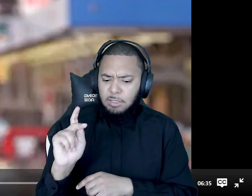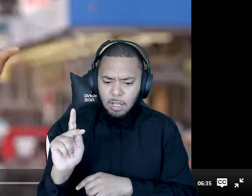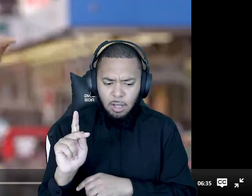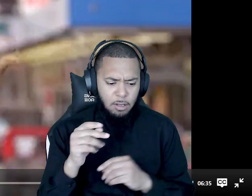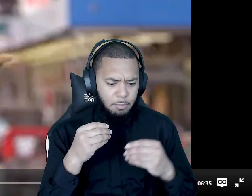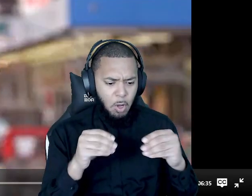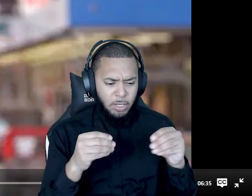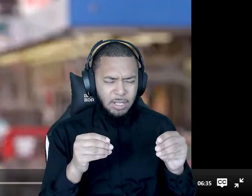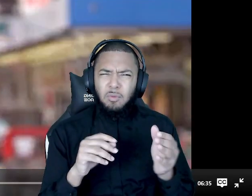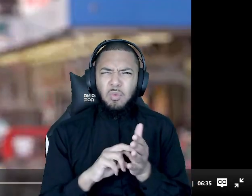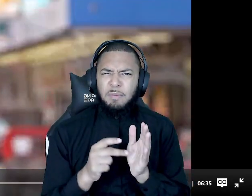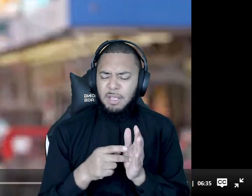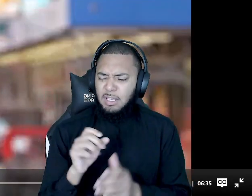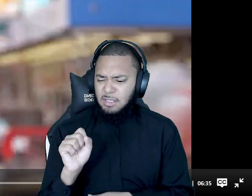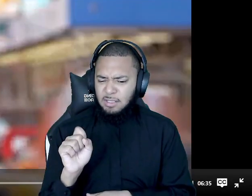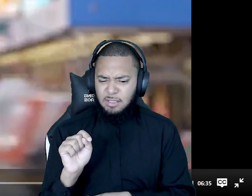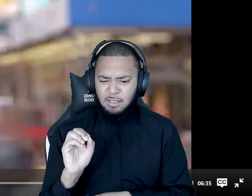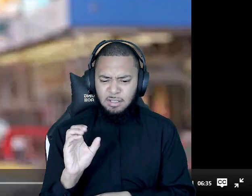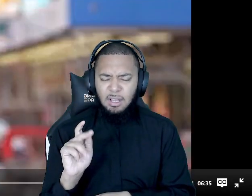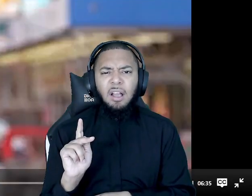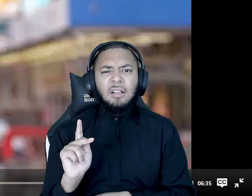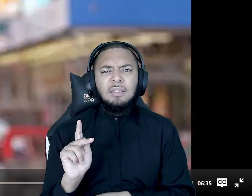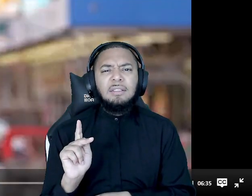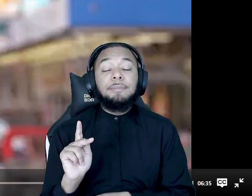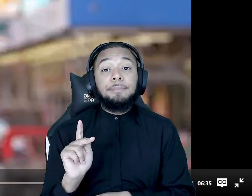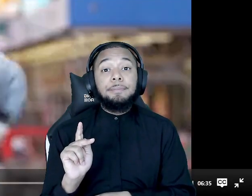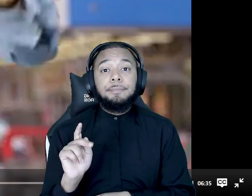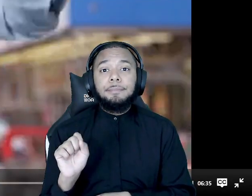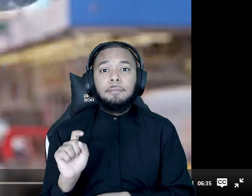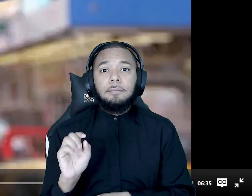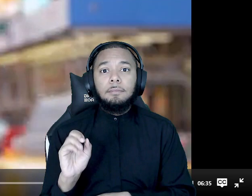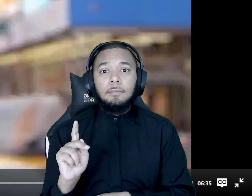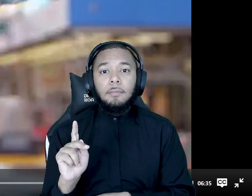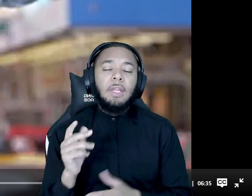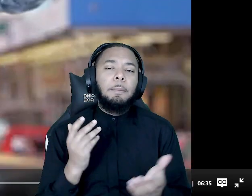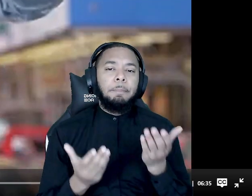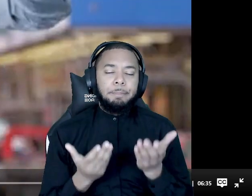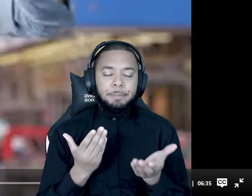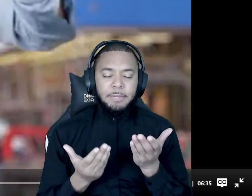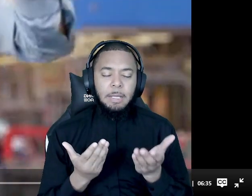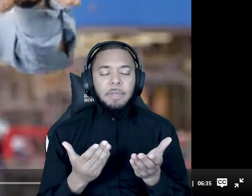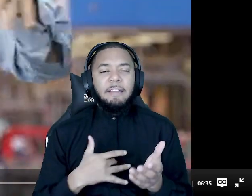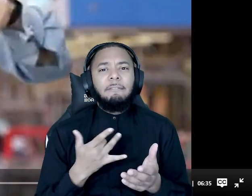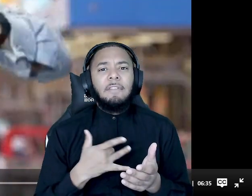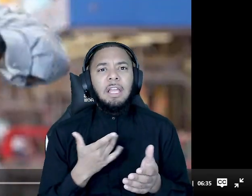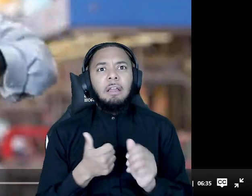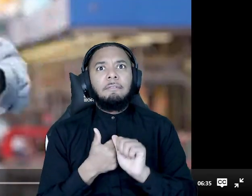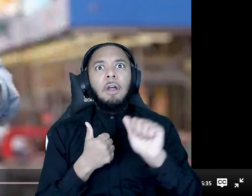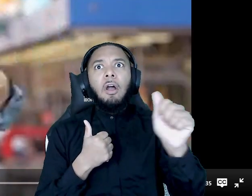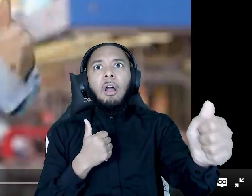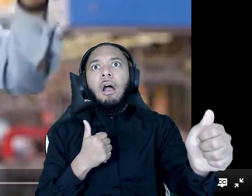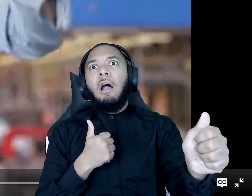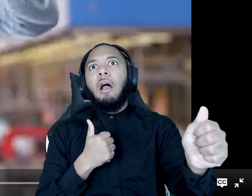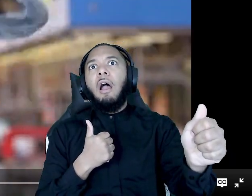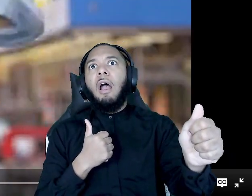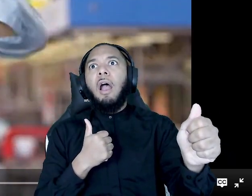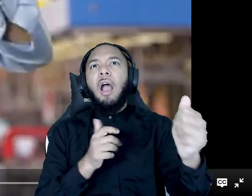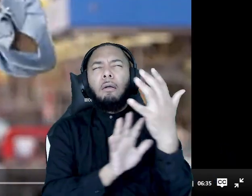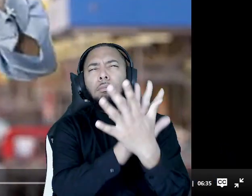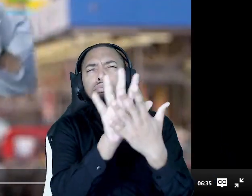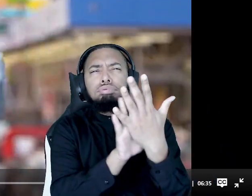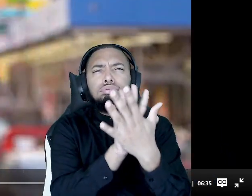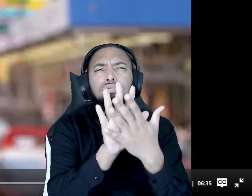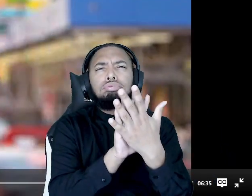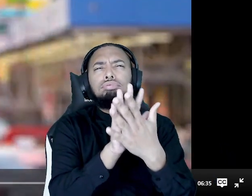is that? What is a stock? Well, stock, although it may seem out there with all these numbers and growth and